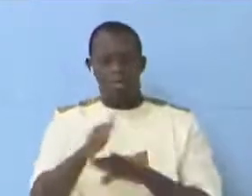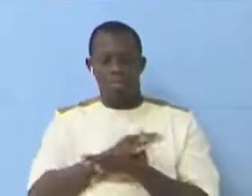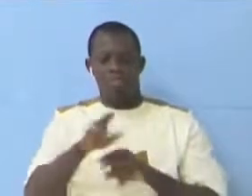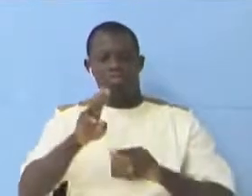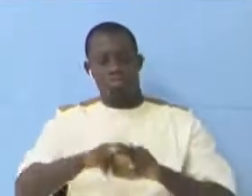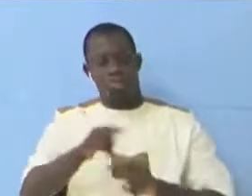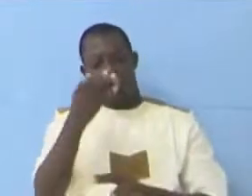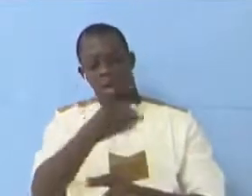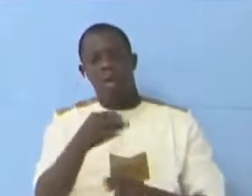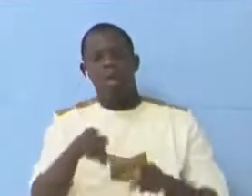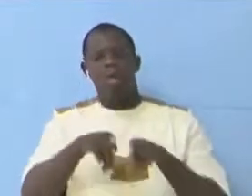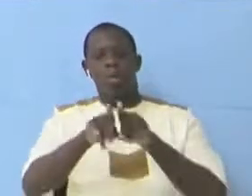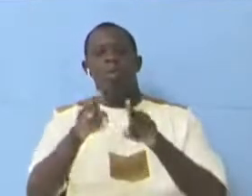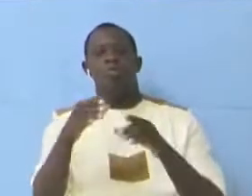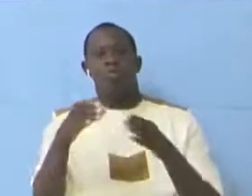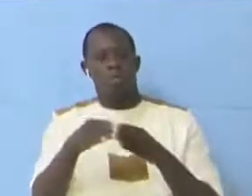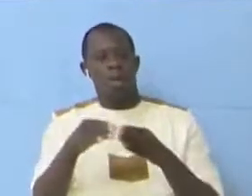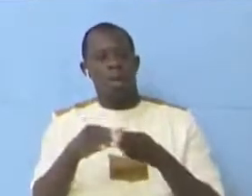the former